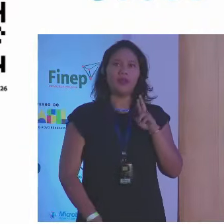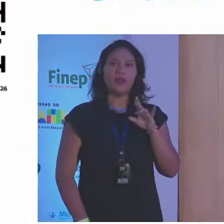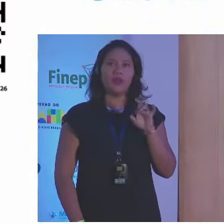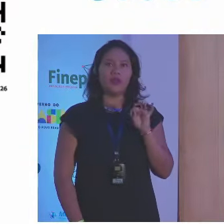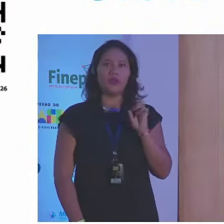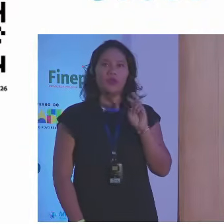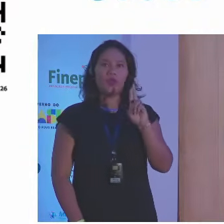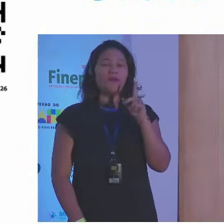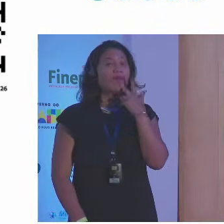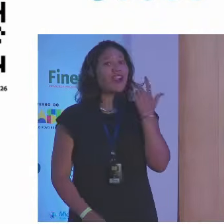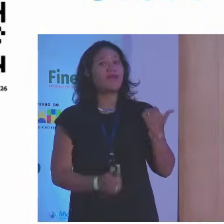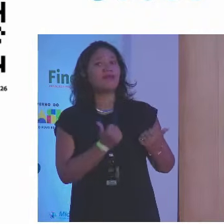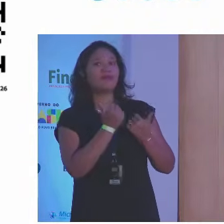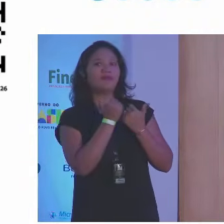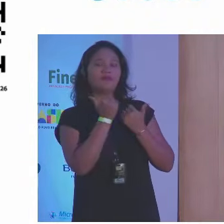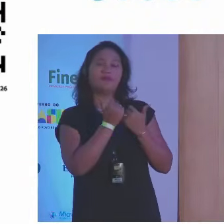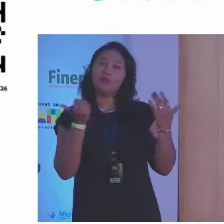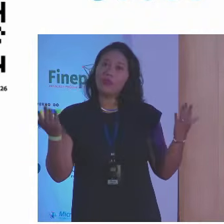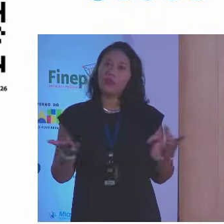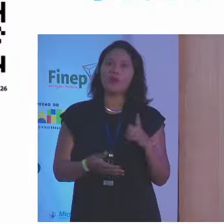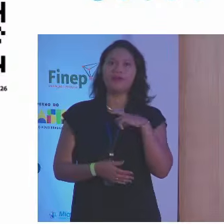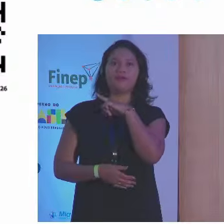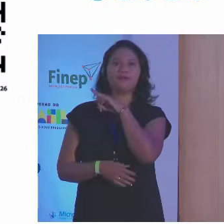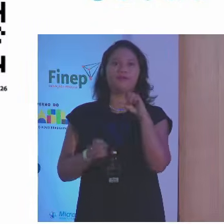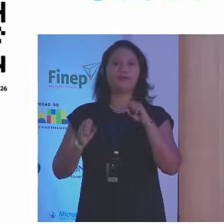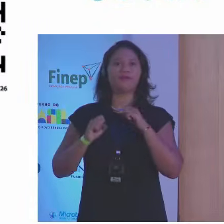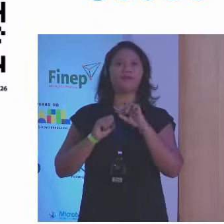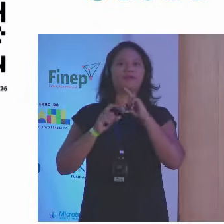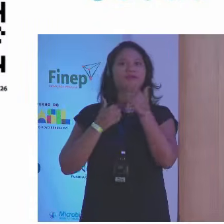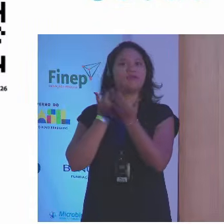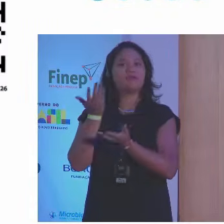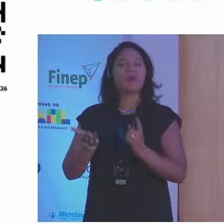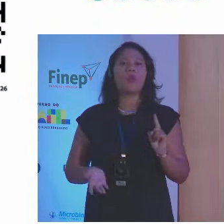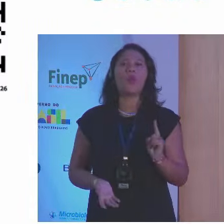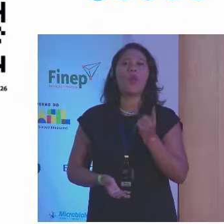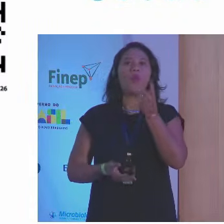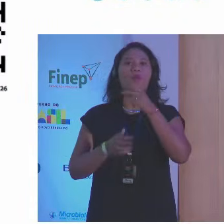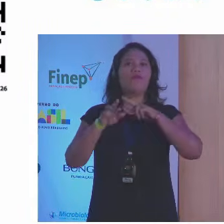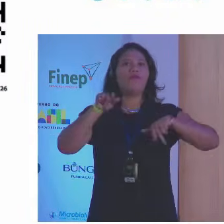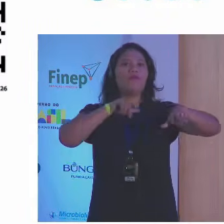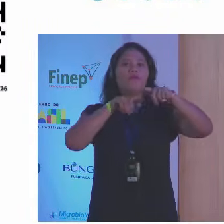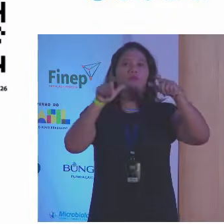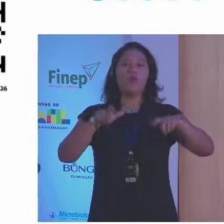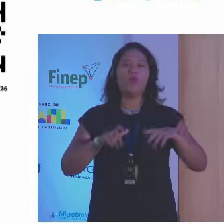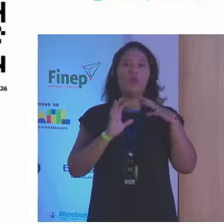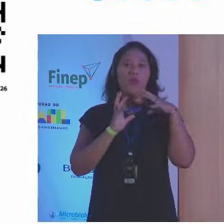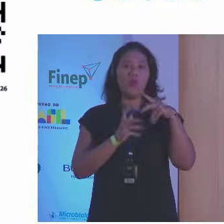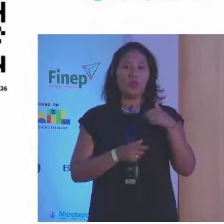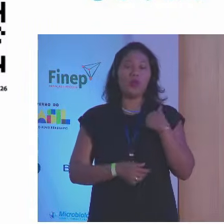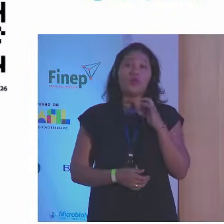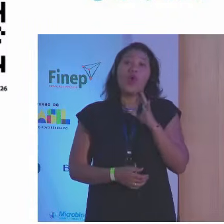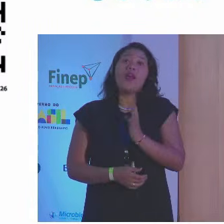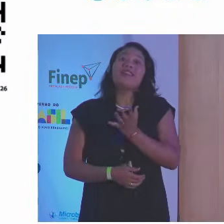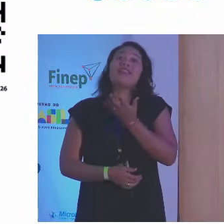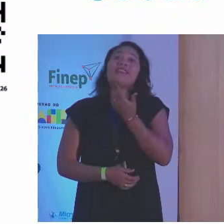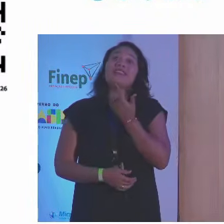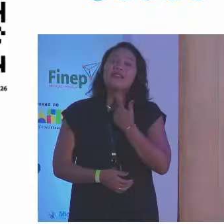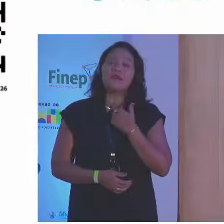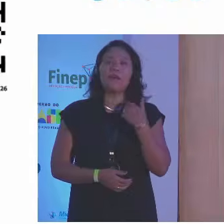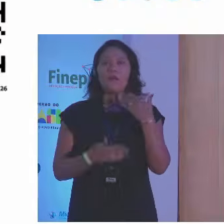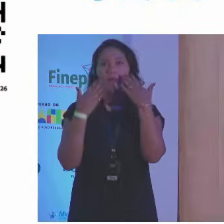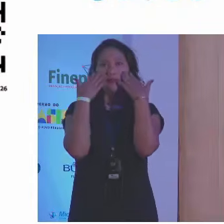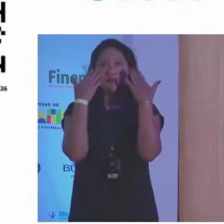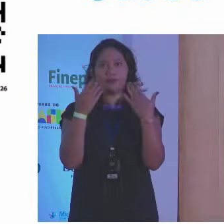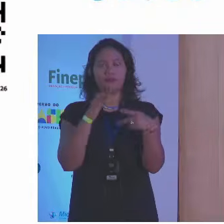you have this Marine Service that is used in many parts of the world, but you know what is behind this. It's a group of centers that are